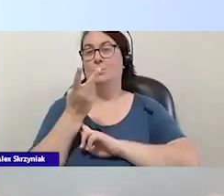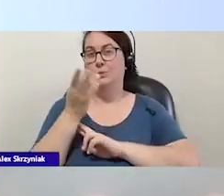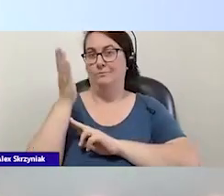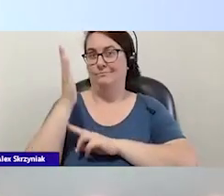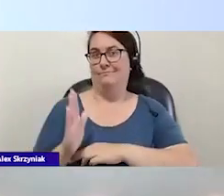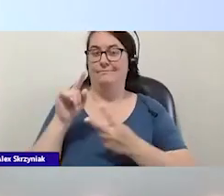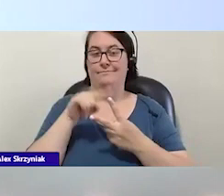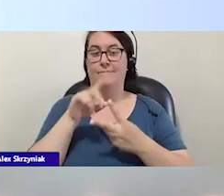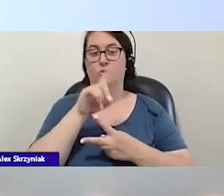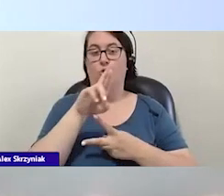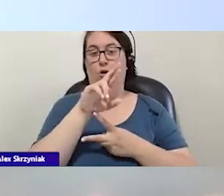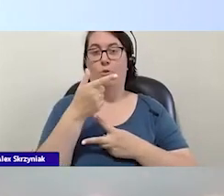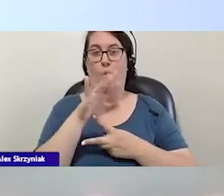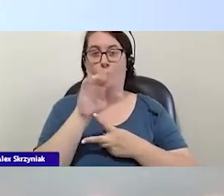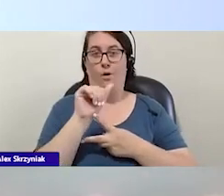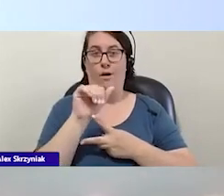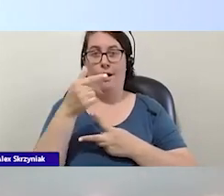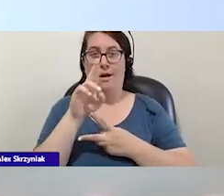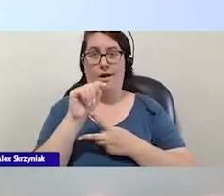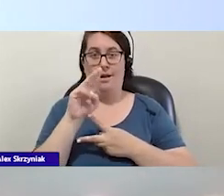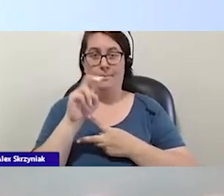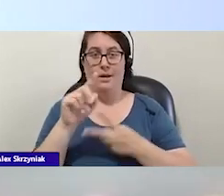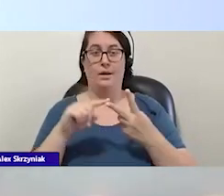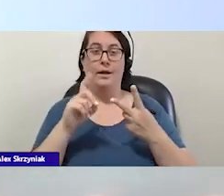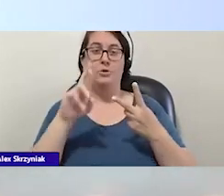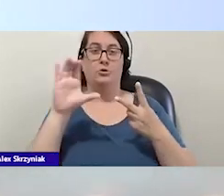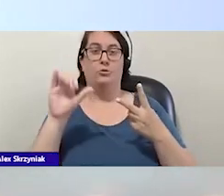by Dr. Gloria Gutman and Dr. Claire Robson.